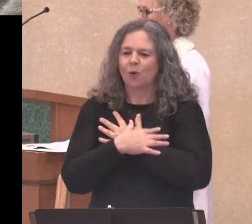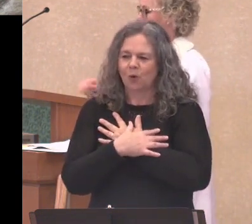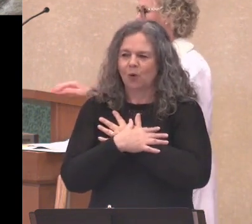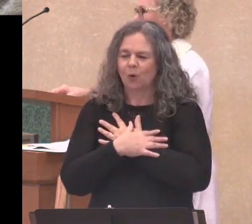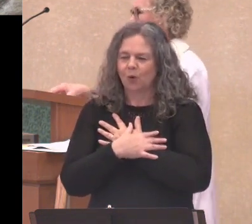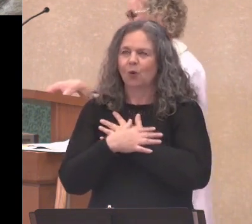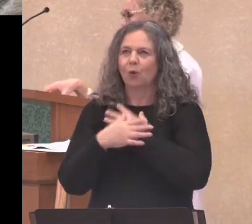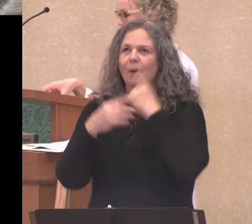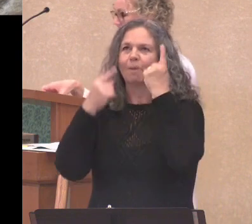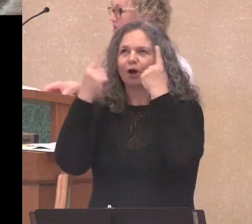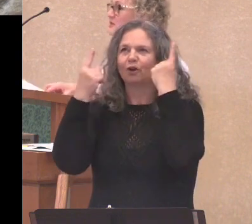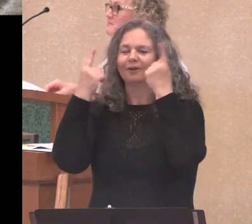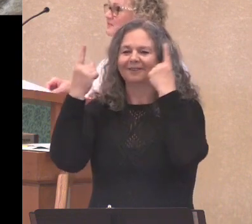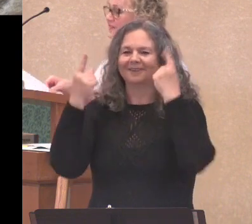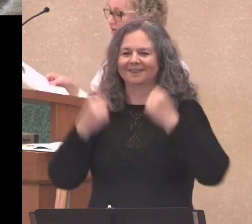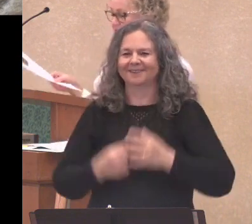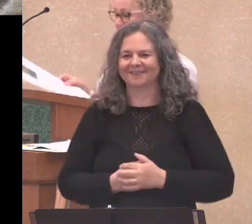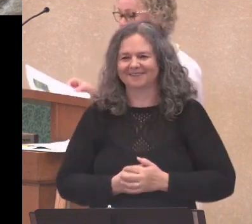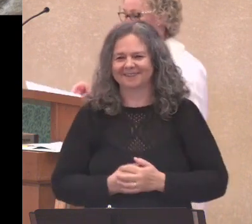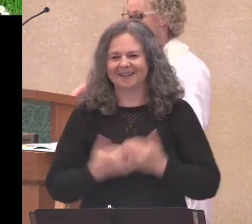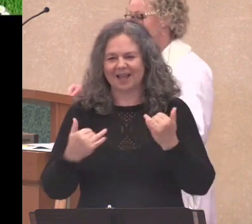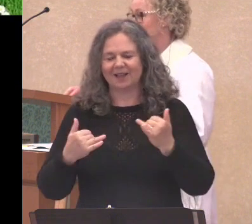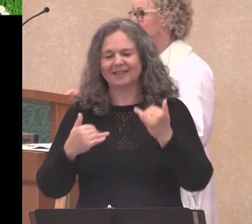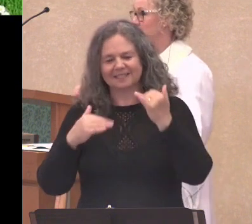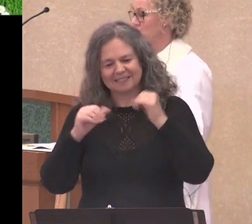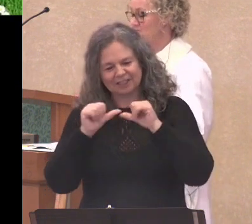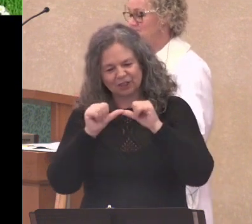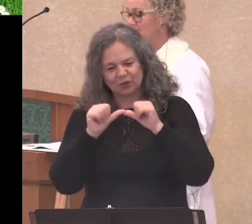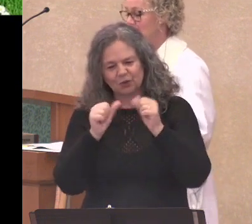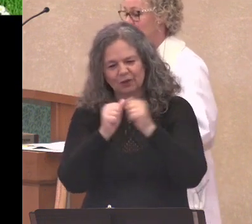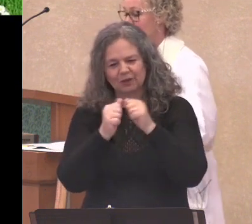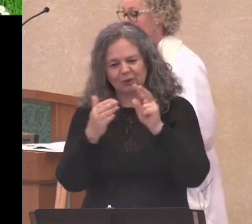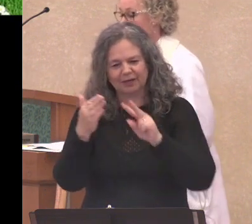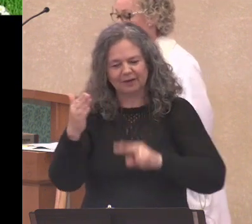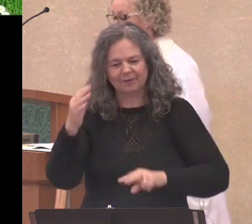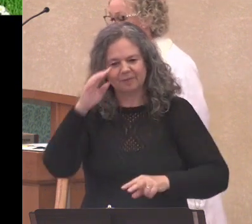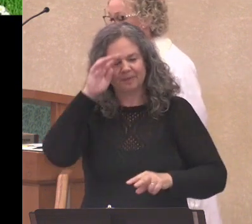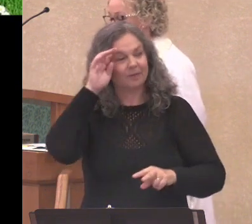Ponder it. Now let's move on in the psalm.